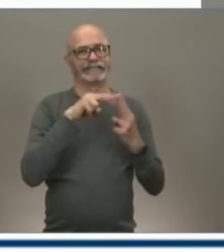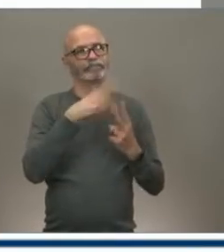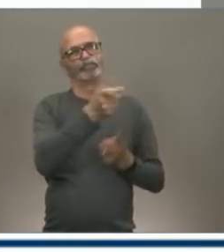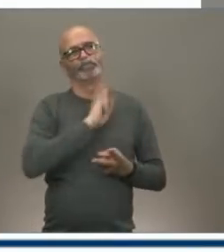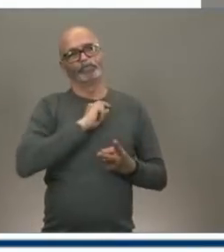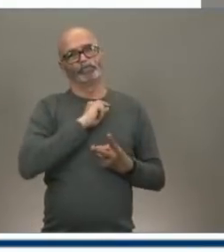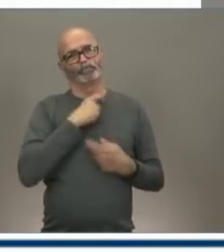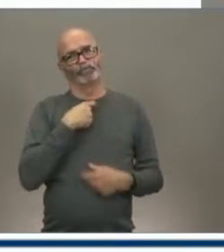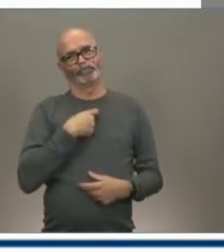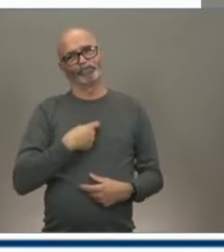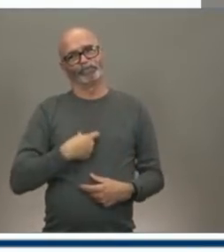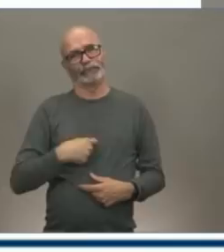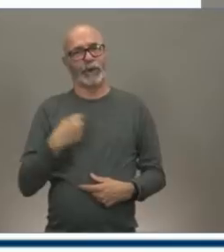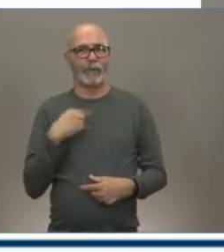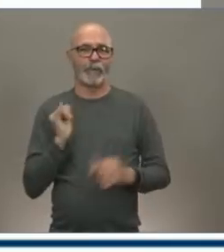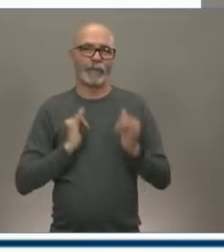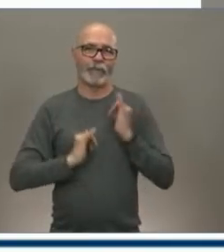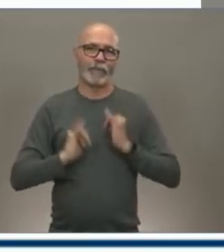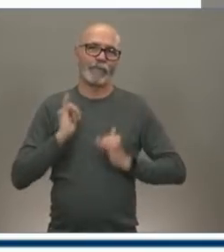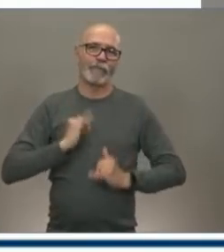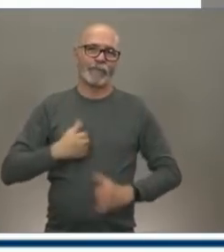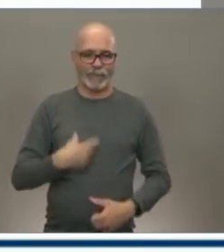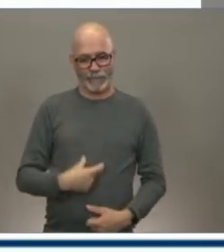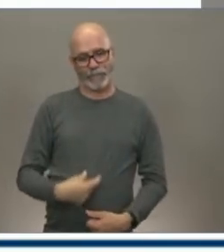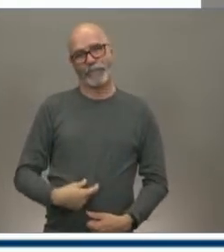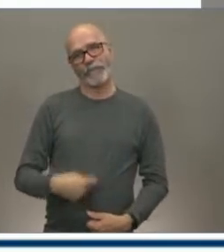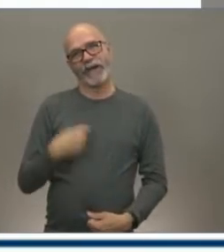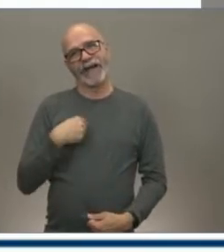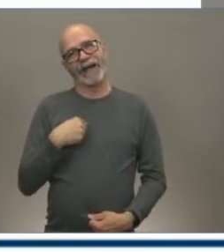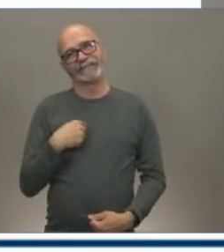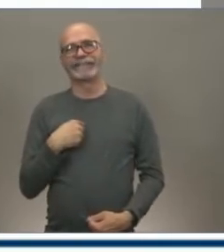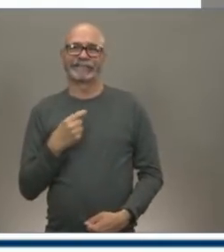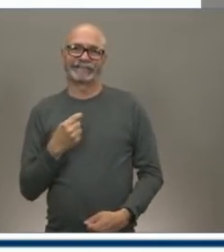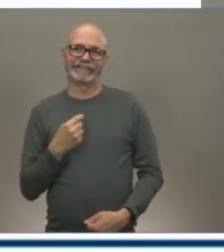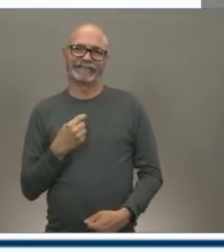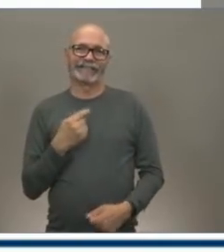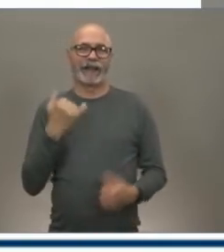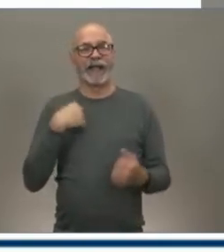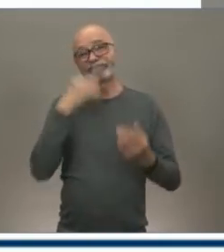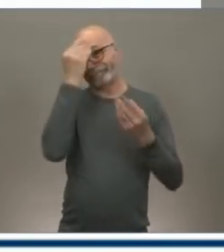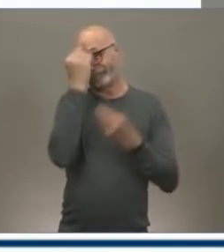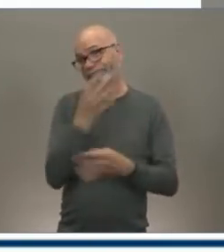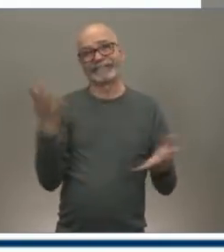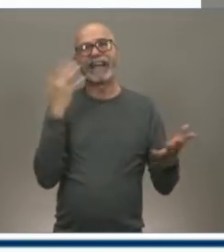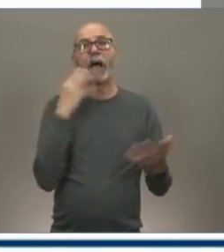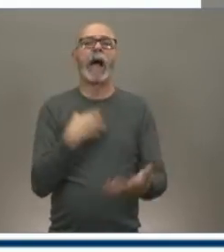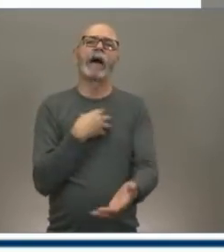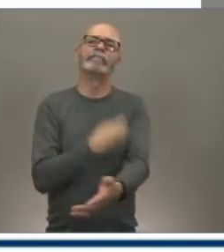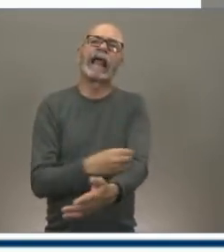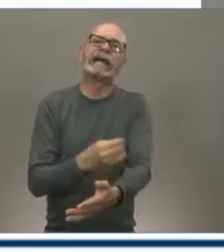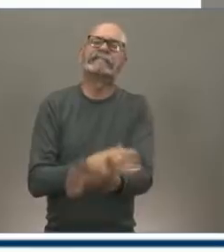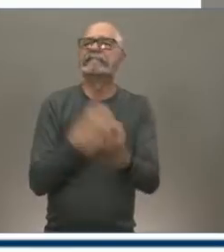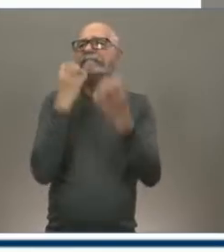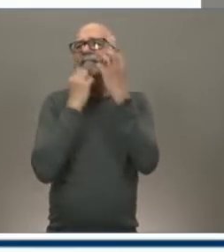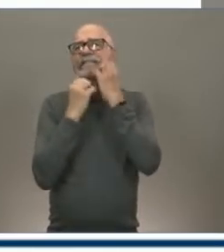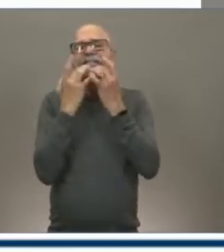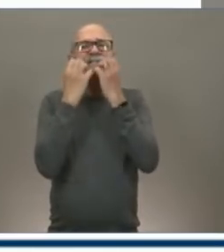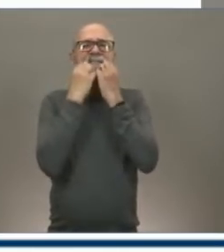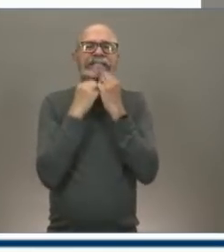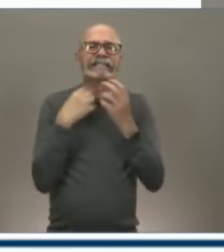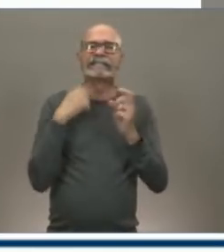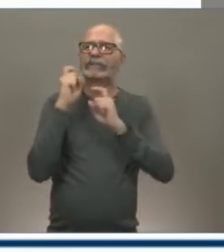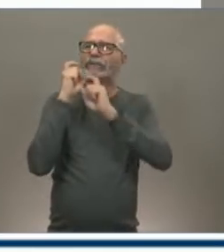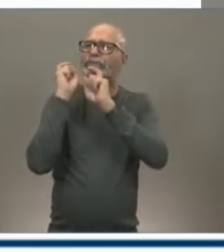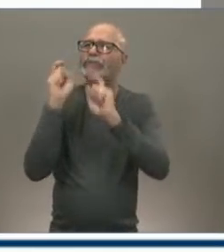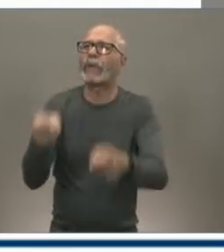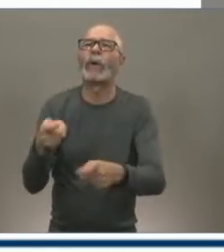I send a message that we're always short of blood. Blood donations are important and essential, that they